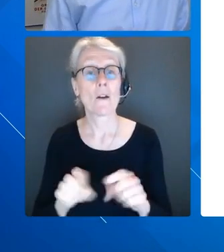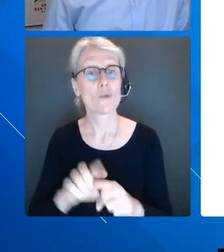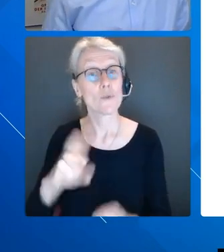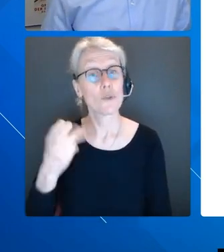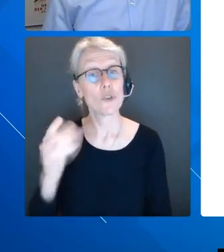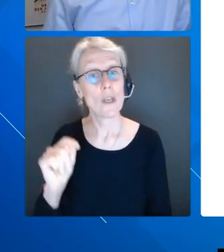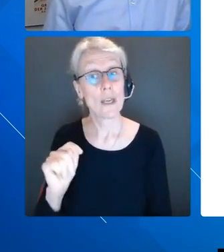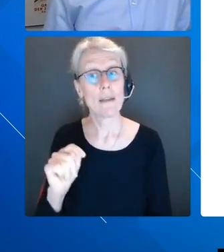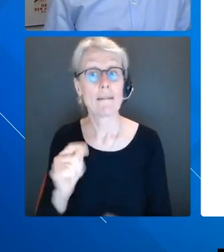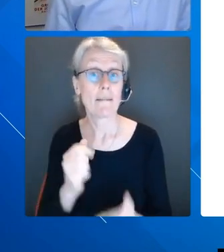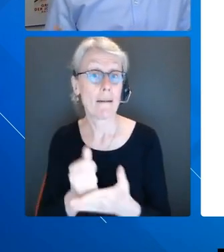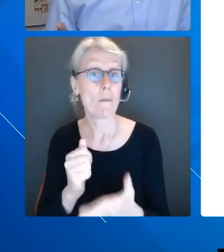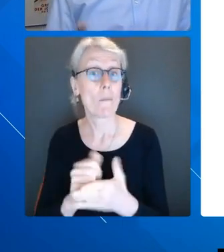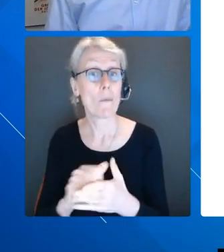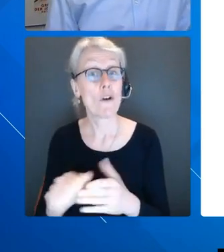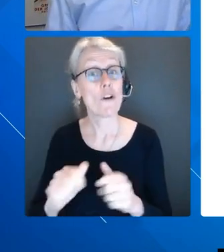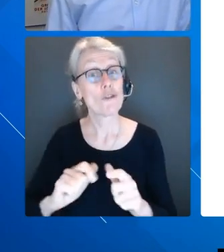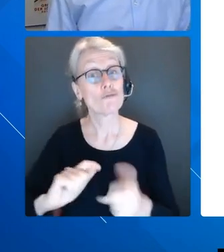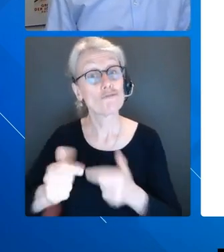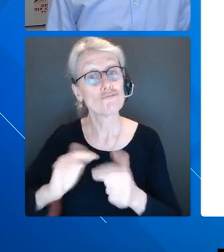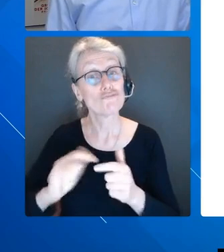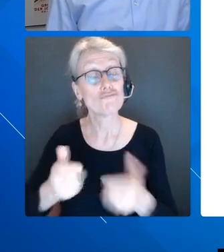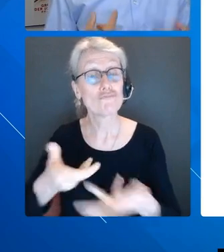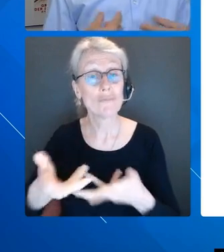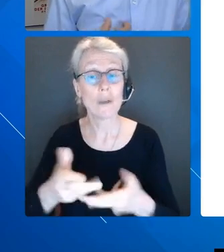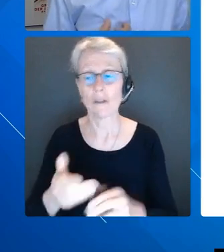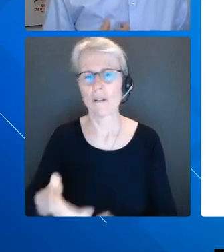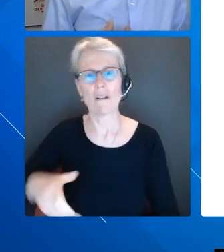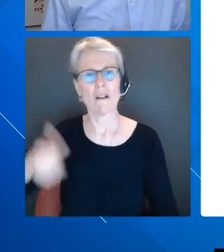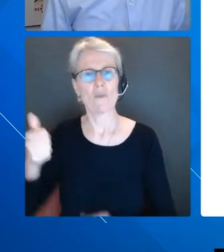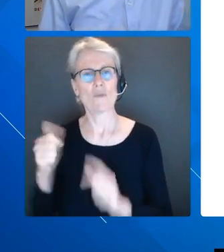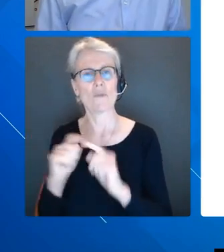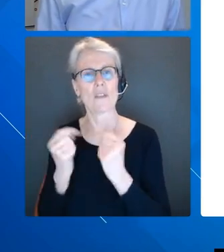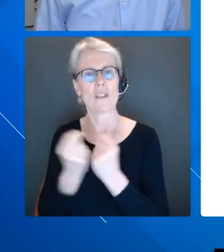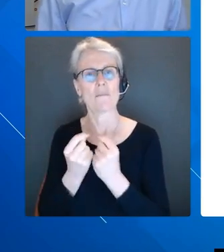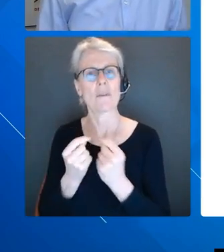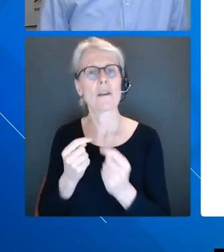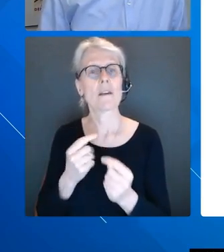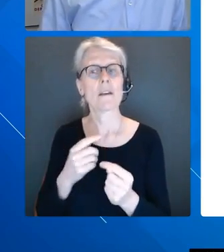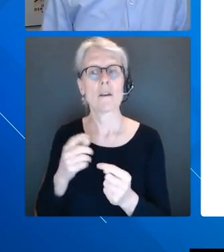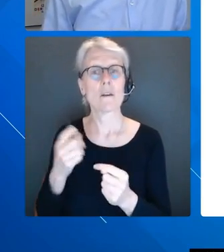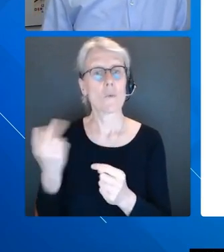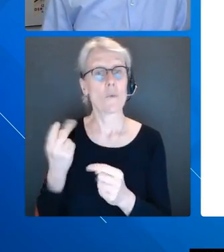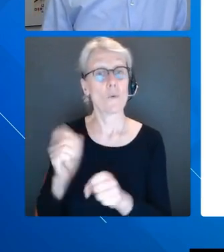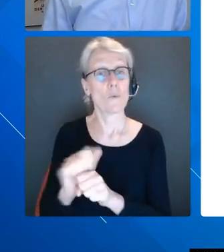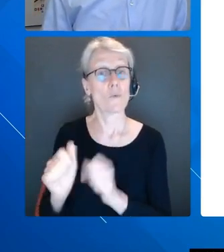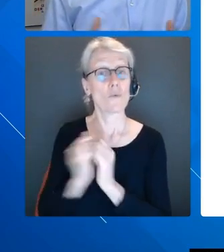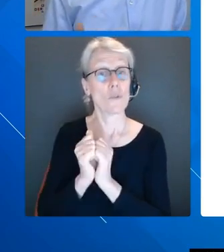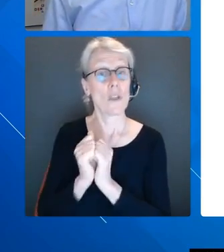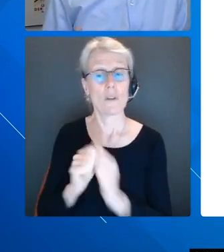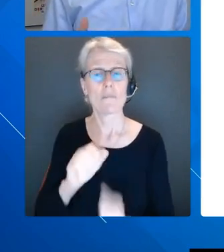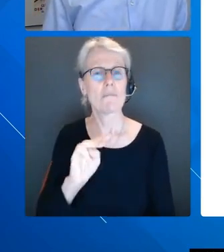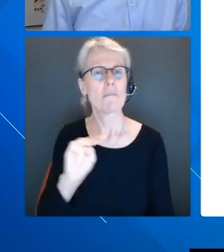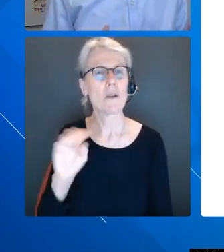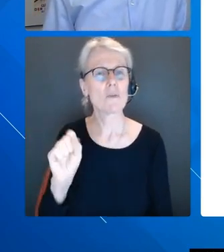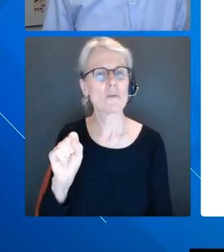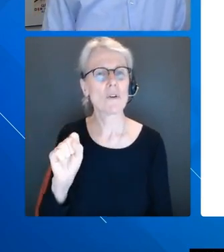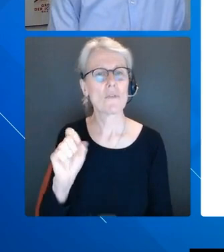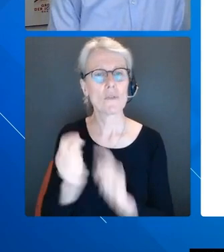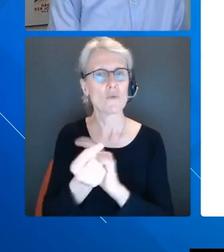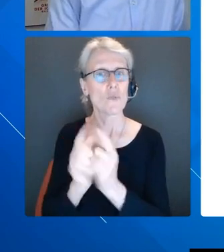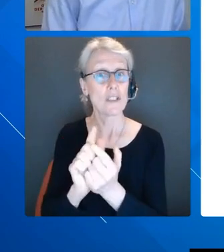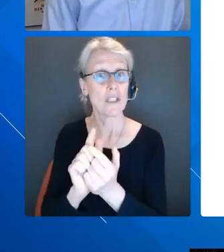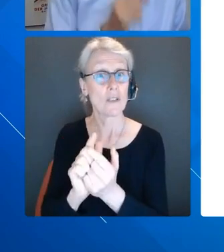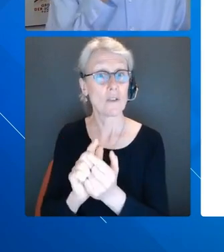hear you. On a prior team, I had members who were deaf. He was my office mate, actually, and we use Microsoft Translator constantly, very,